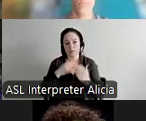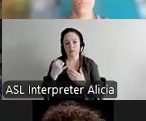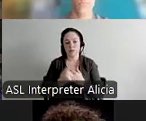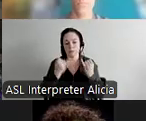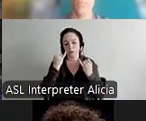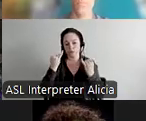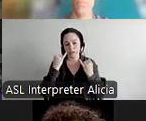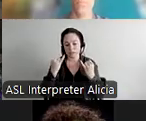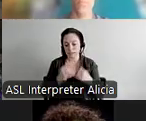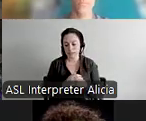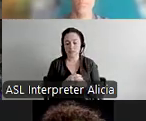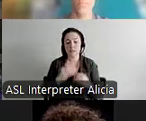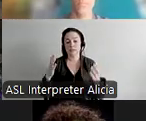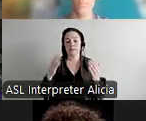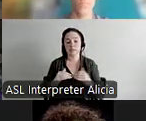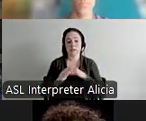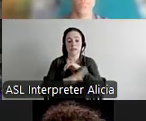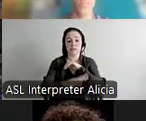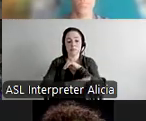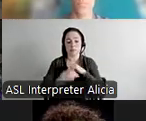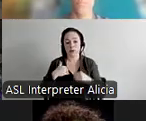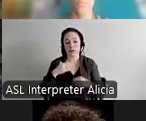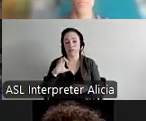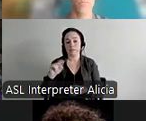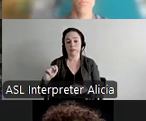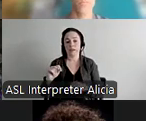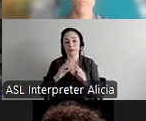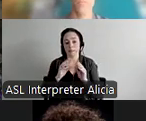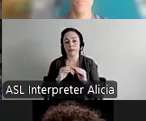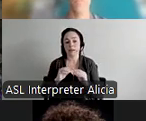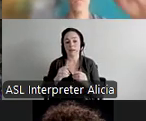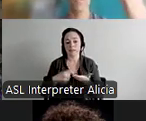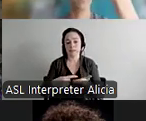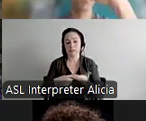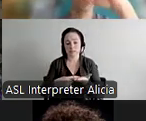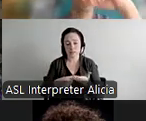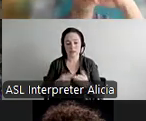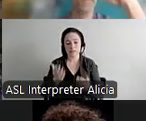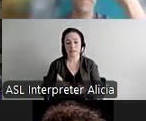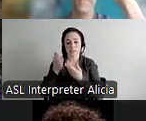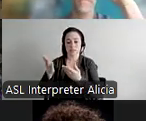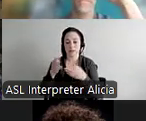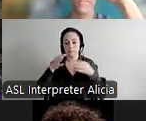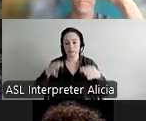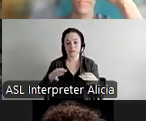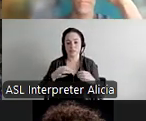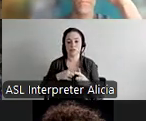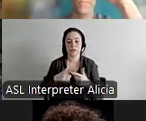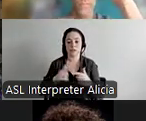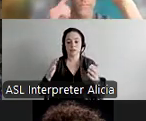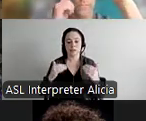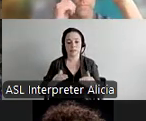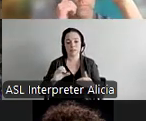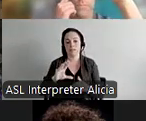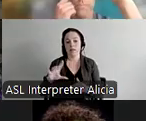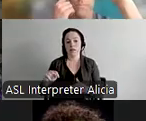ideas. In September, there's another CAT meeting to further discuss, recommend a decision. And then in October, we have the AC3 meeting